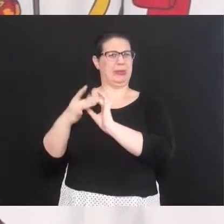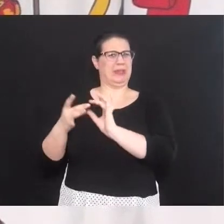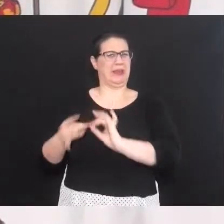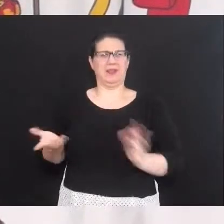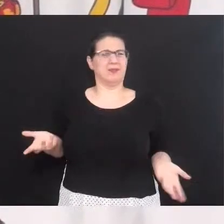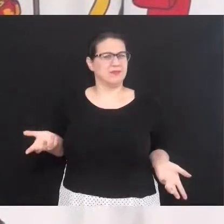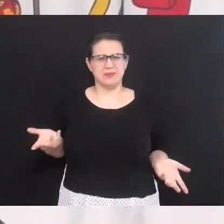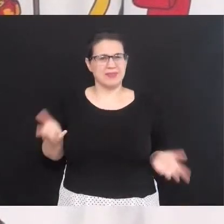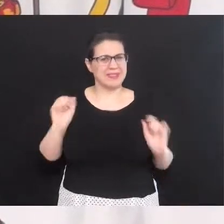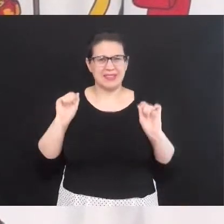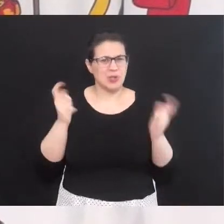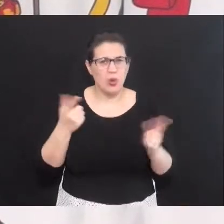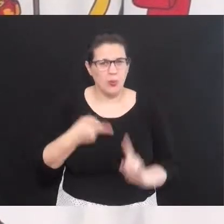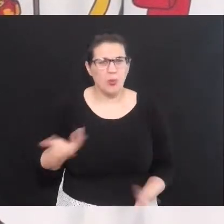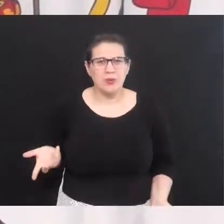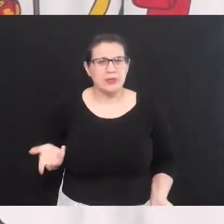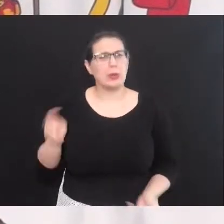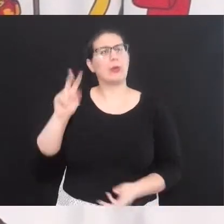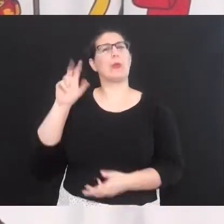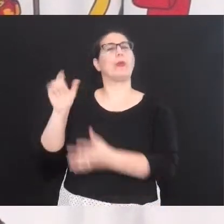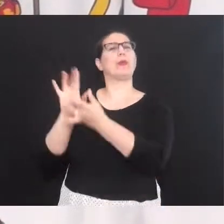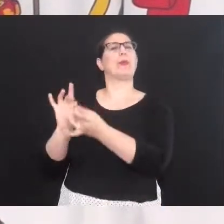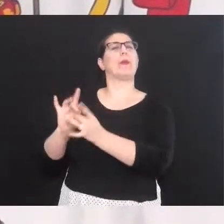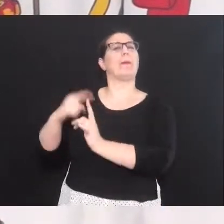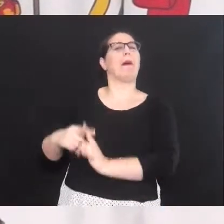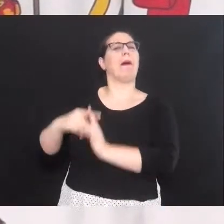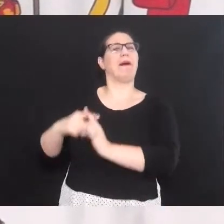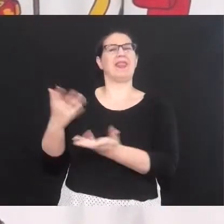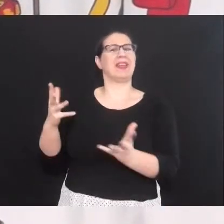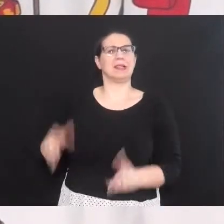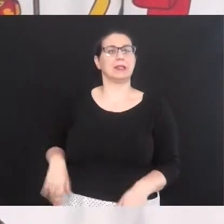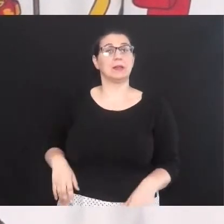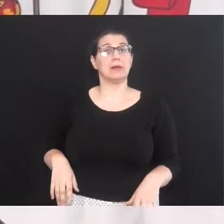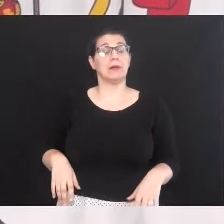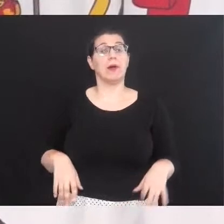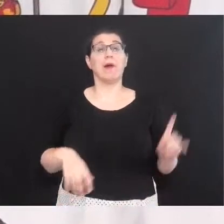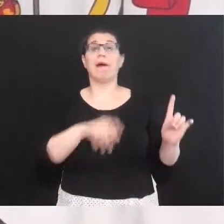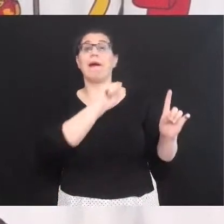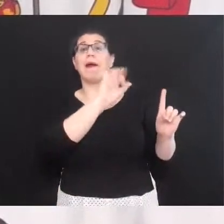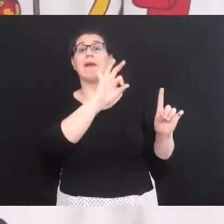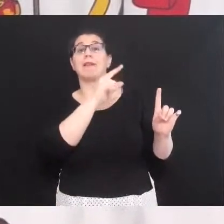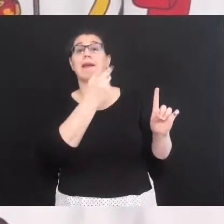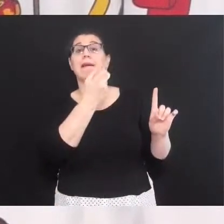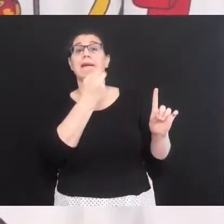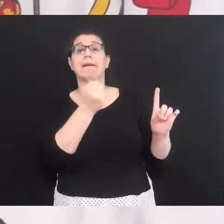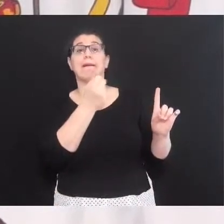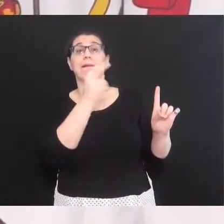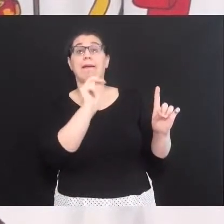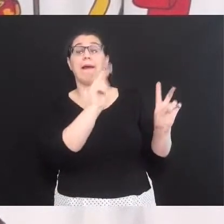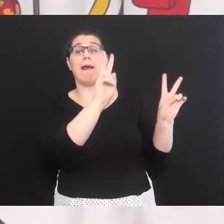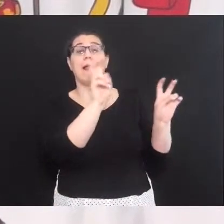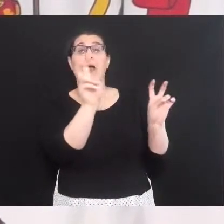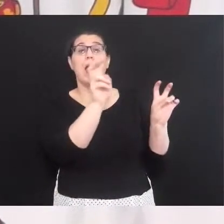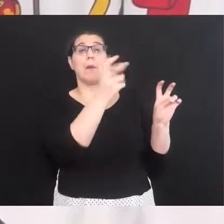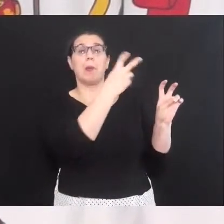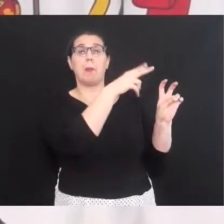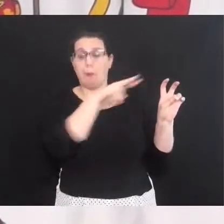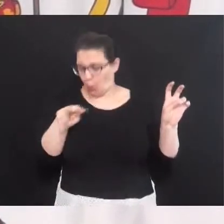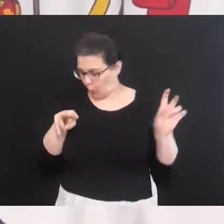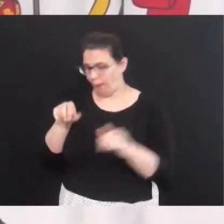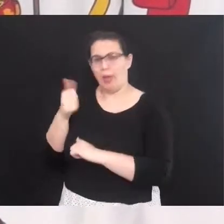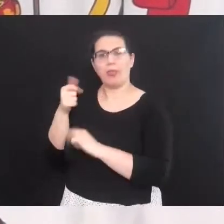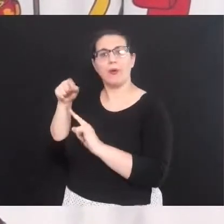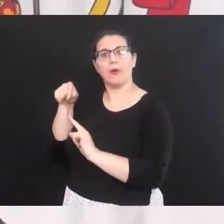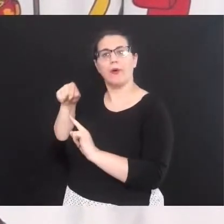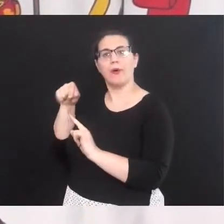the news cycle, you know, to where we will take the attention away from Afghanistan or the southern border or whatever it may